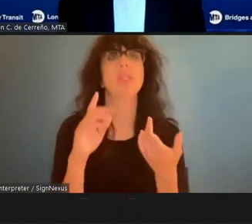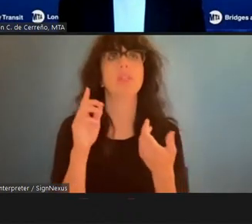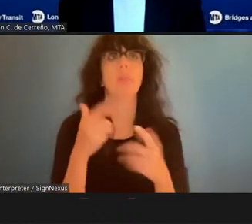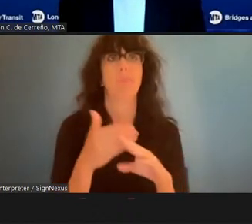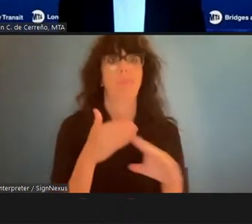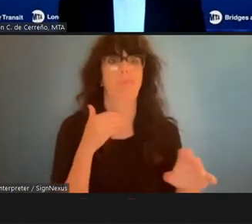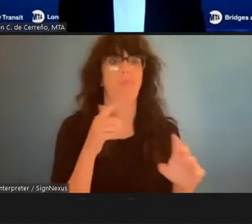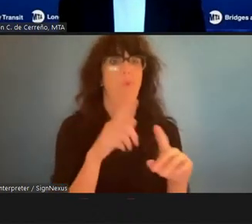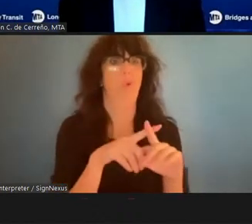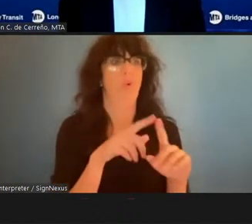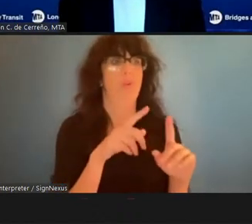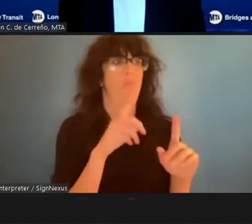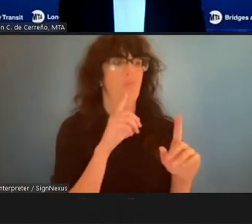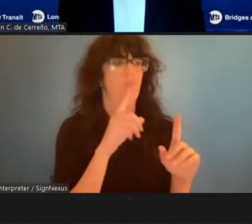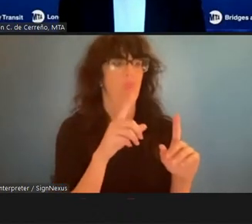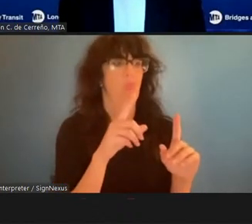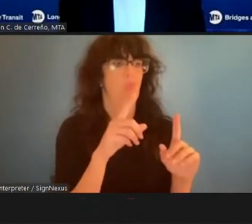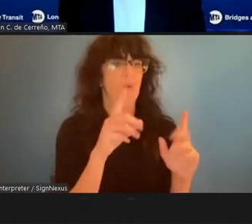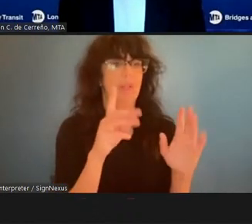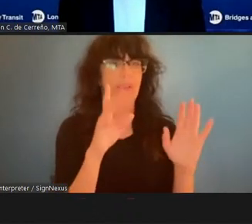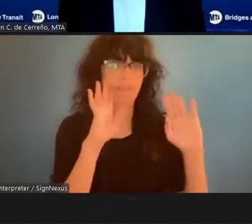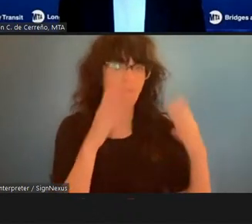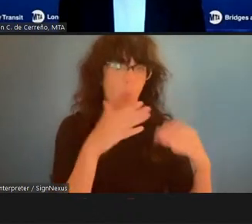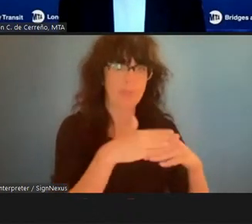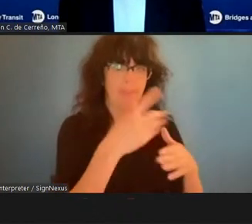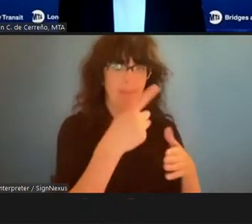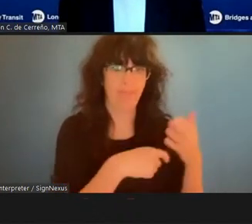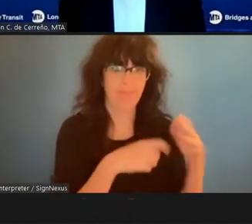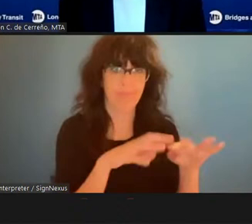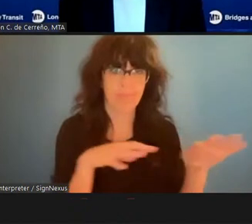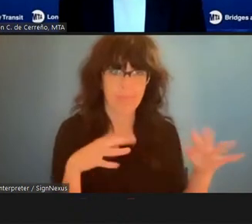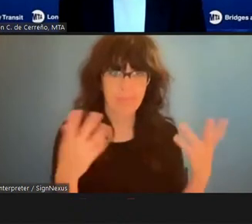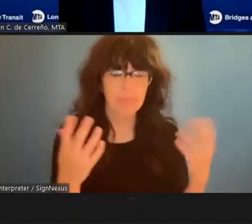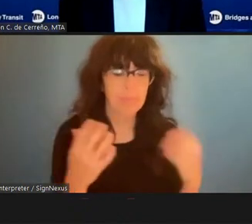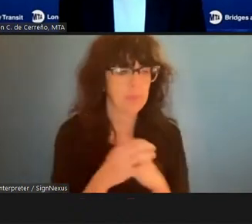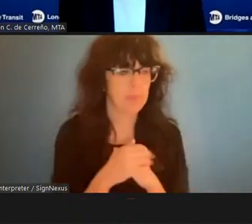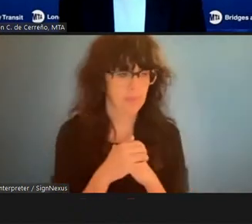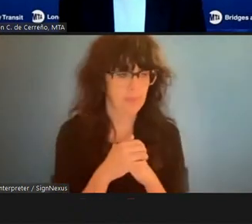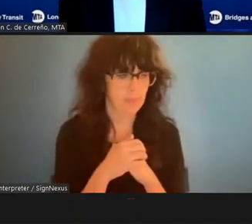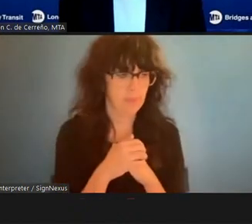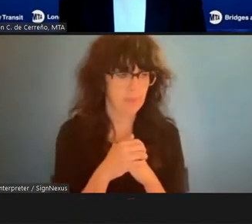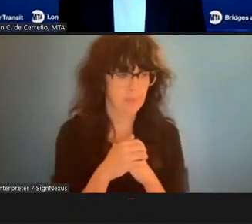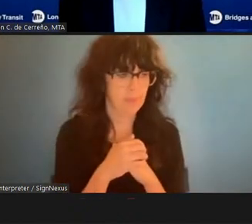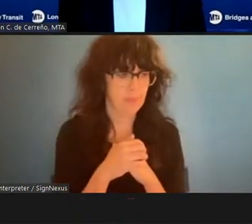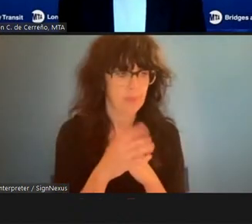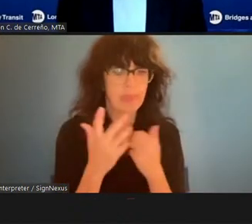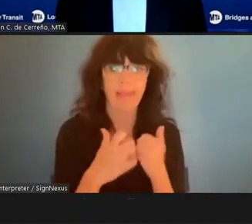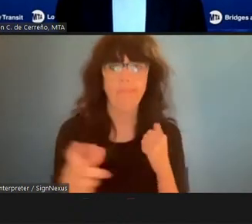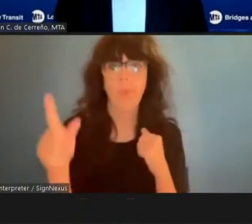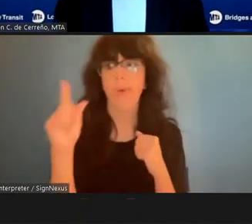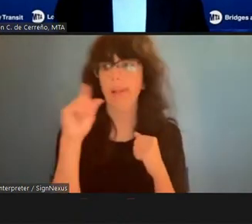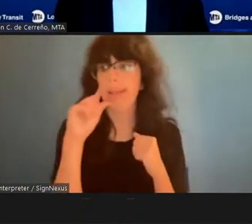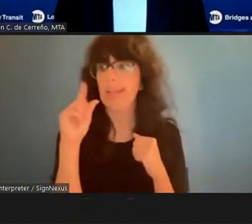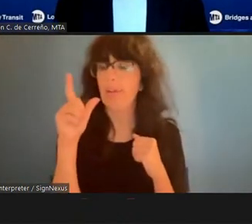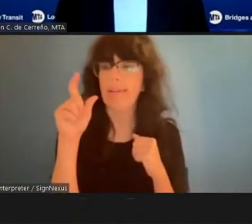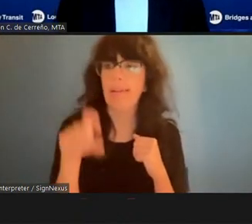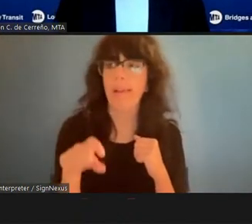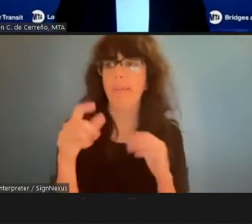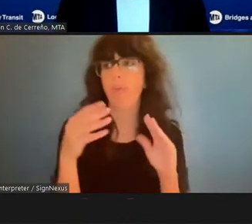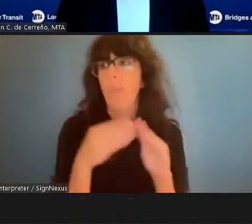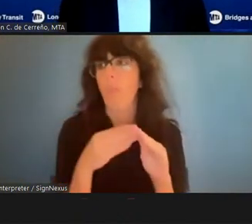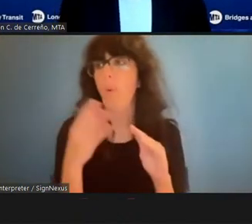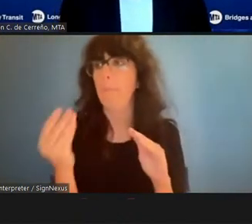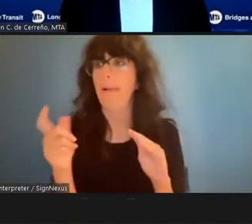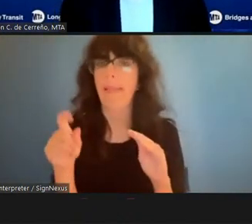good before coming for congestion pricing uh instead all one hears is the need for more money and more